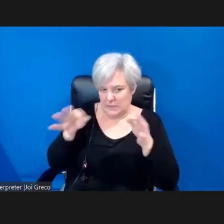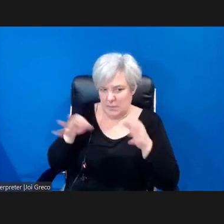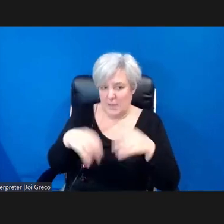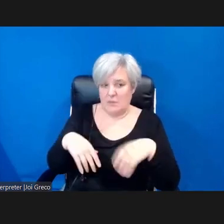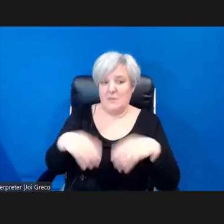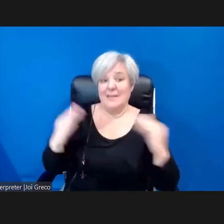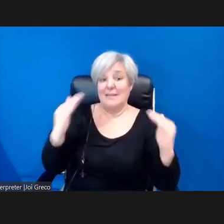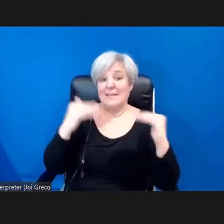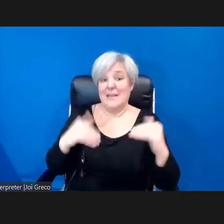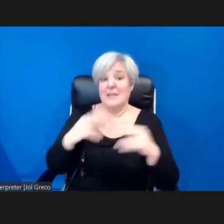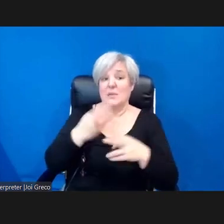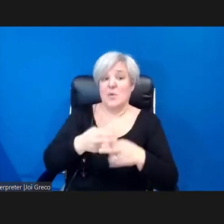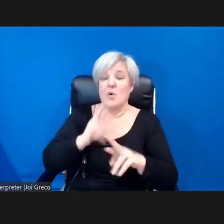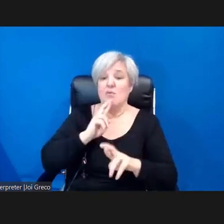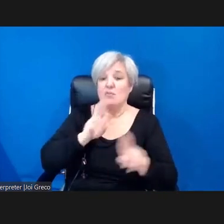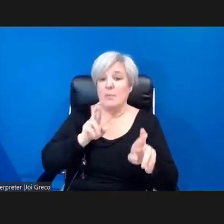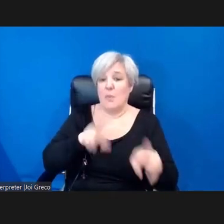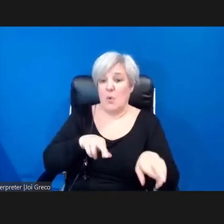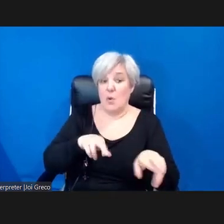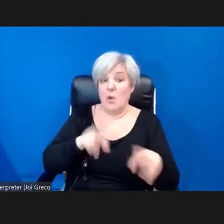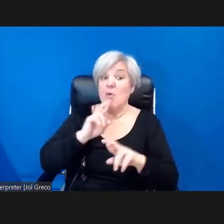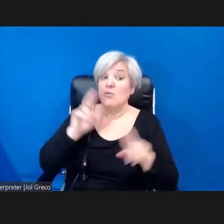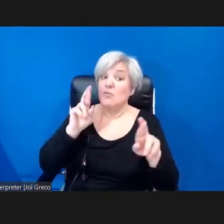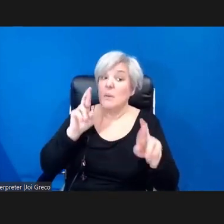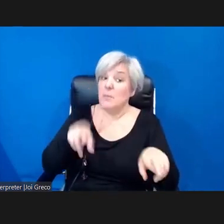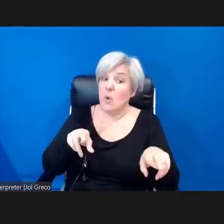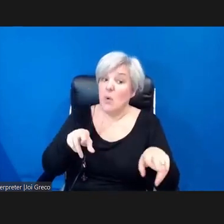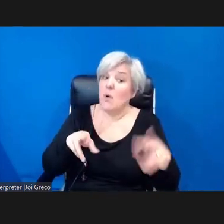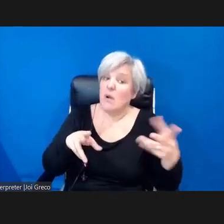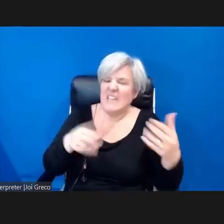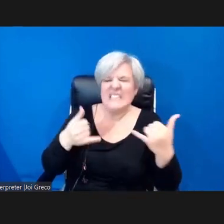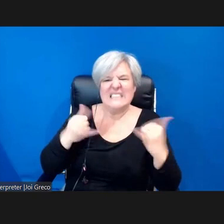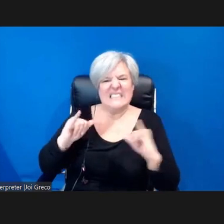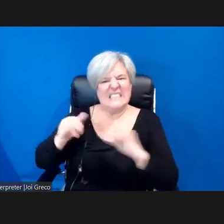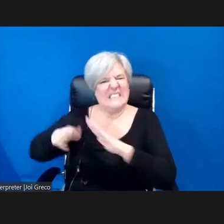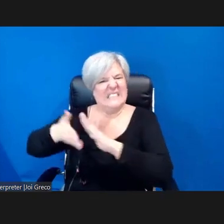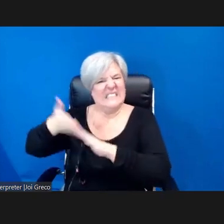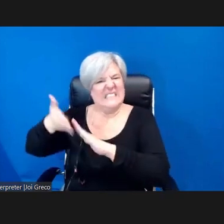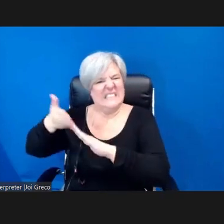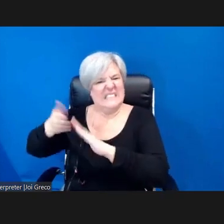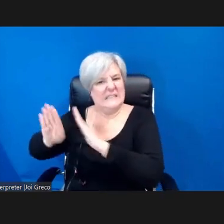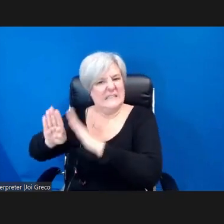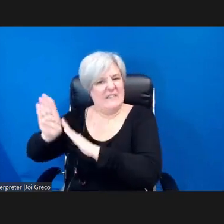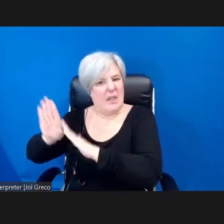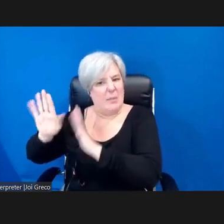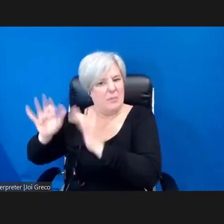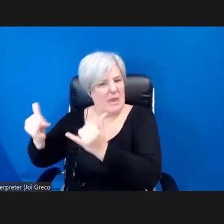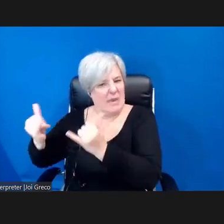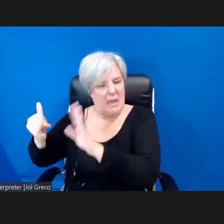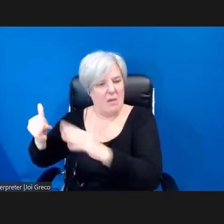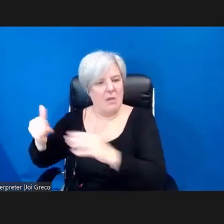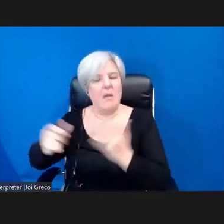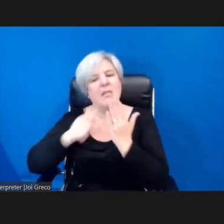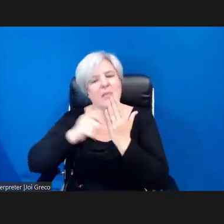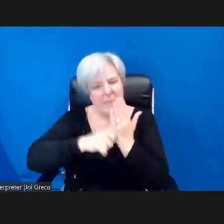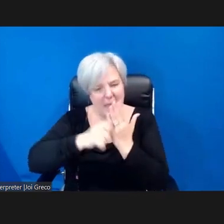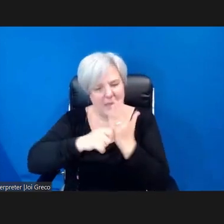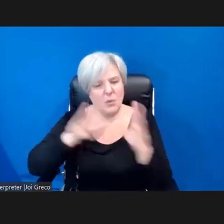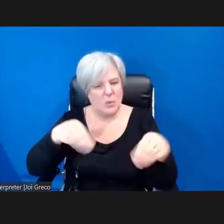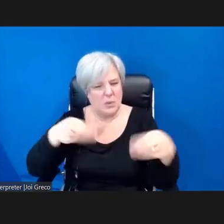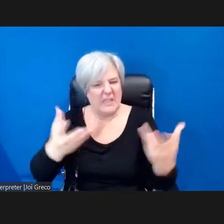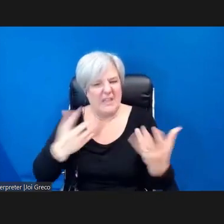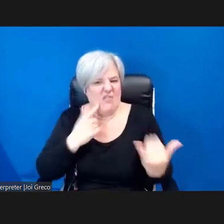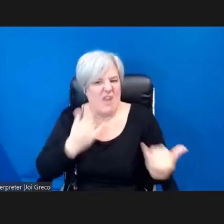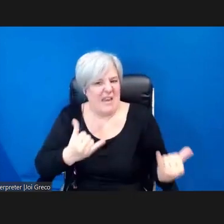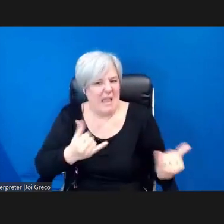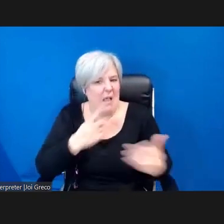is called Reports. The Reports section is still being developed. The manual will provide you information about what's